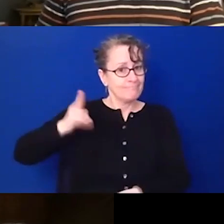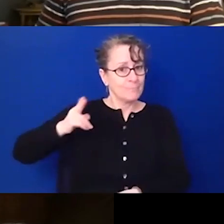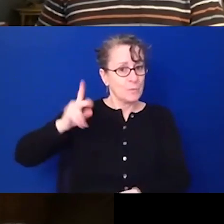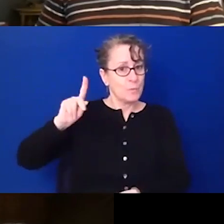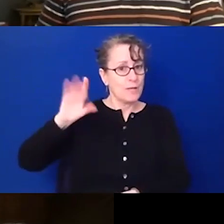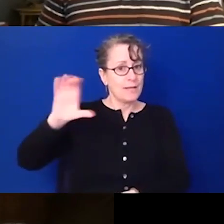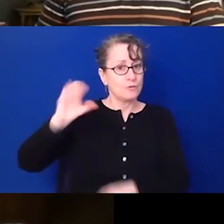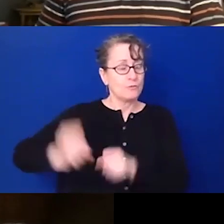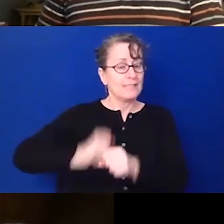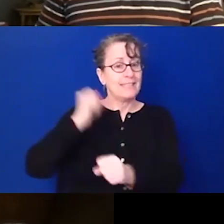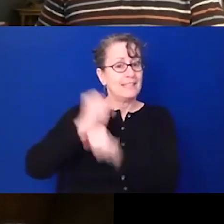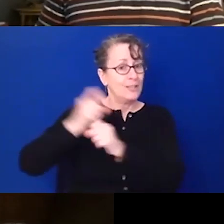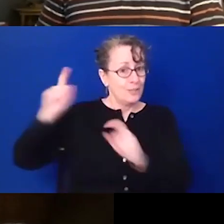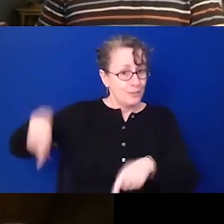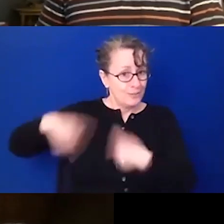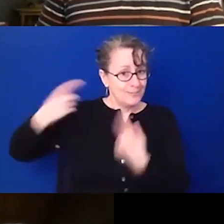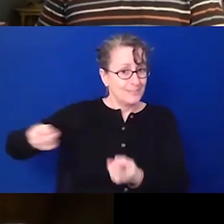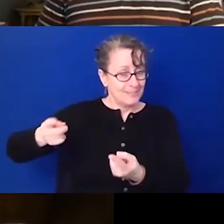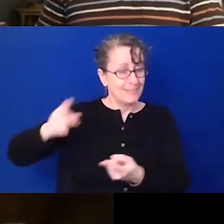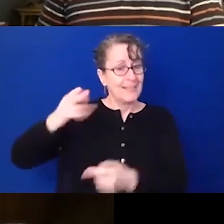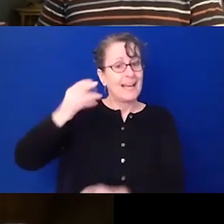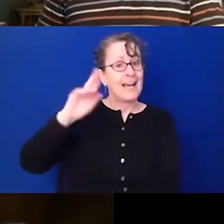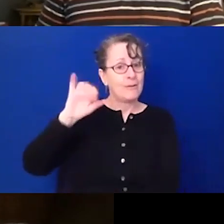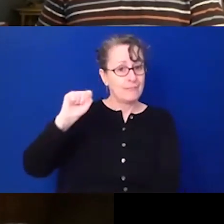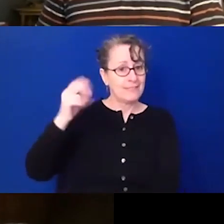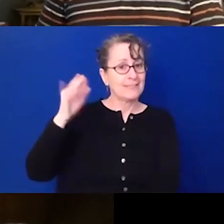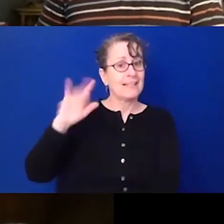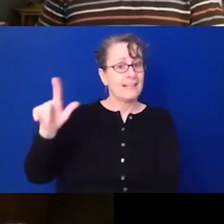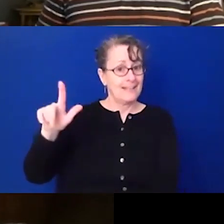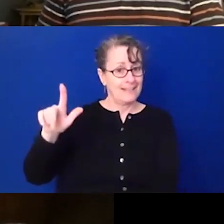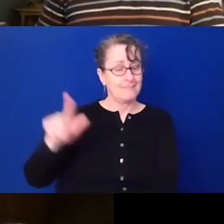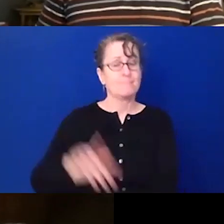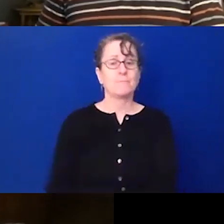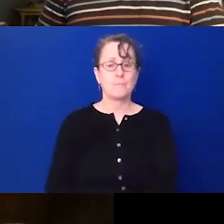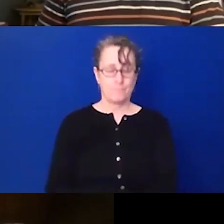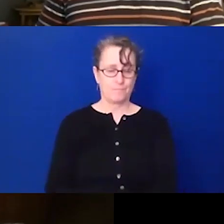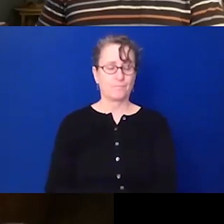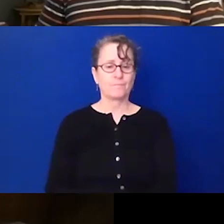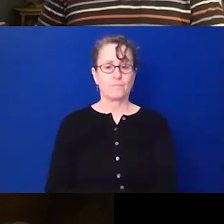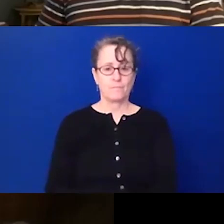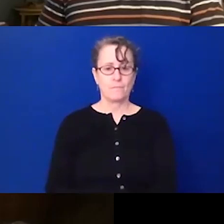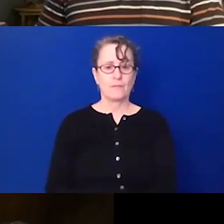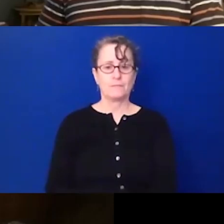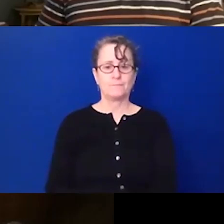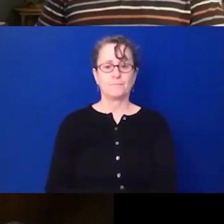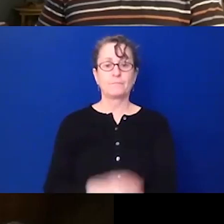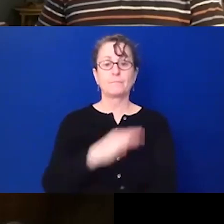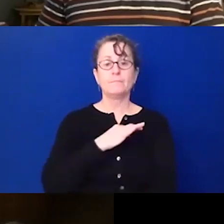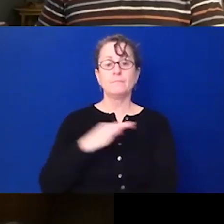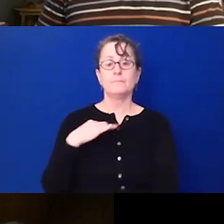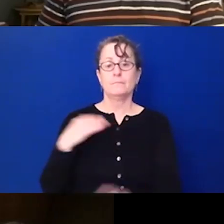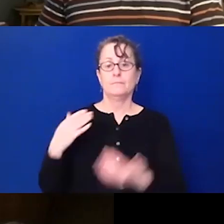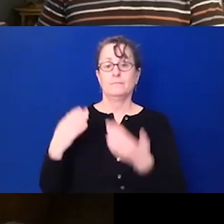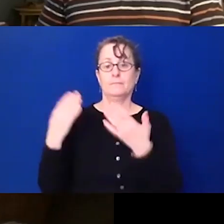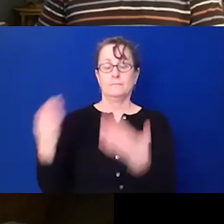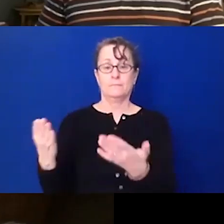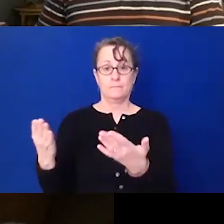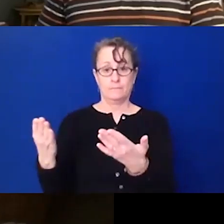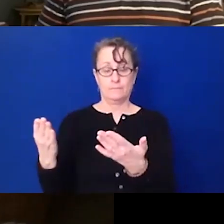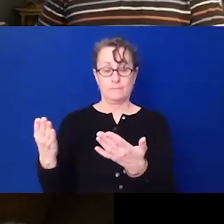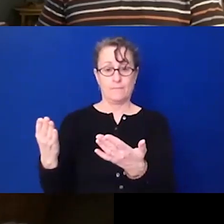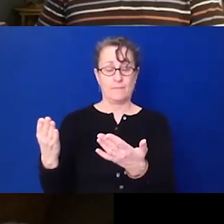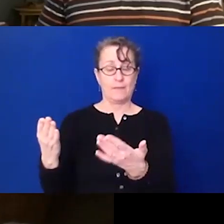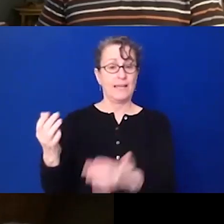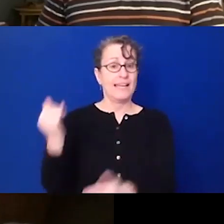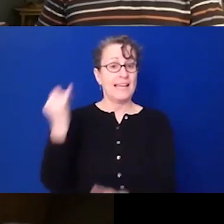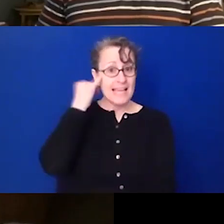We, the staff, are recommending that if you do wish to